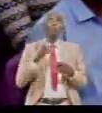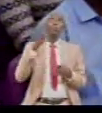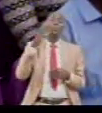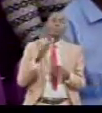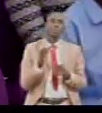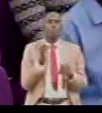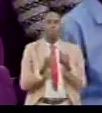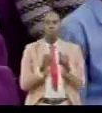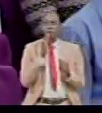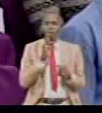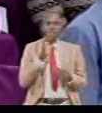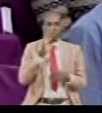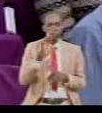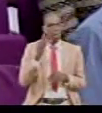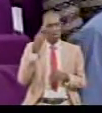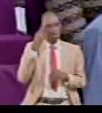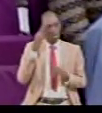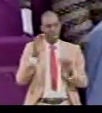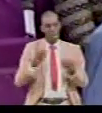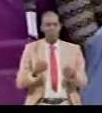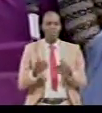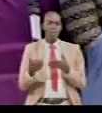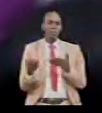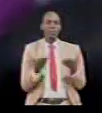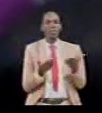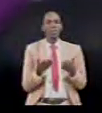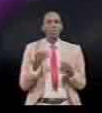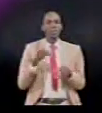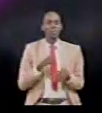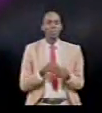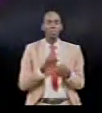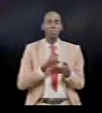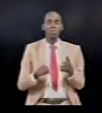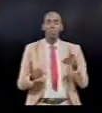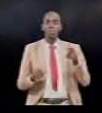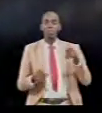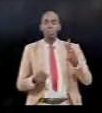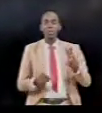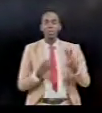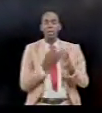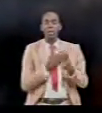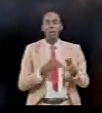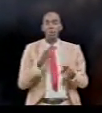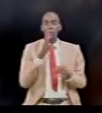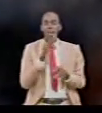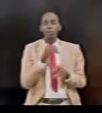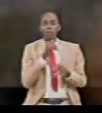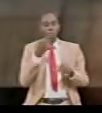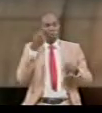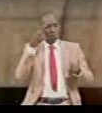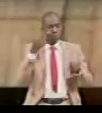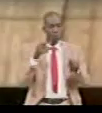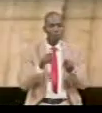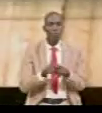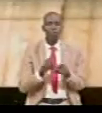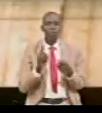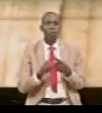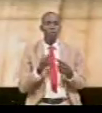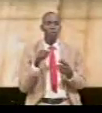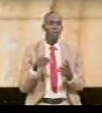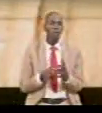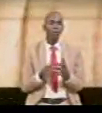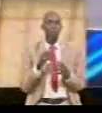is your reasonable service. In verse 2 it says, and be not conformed to this